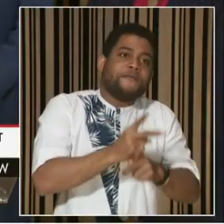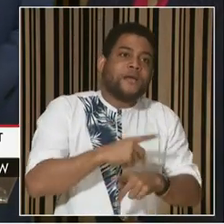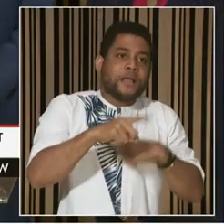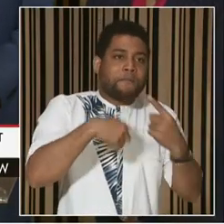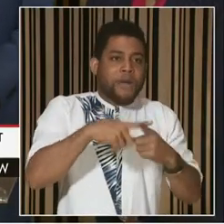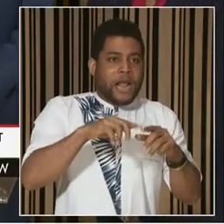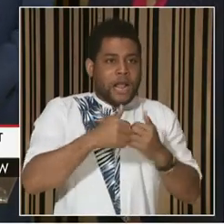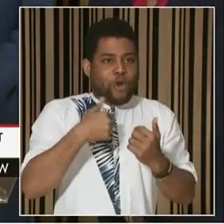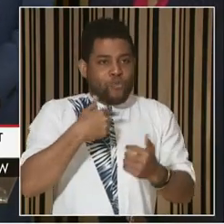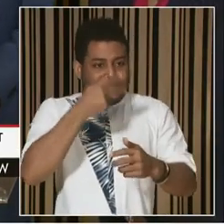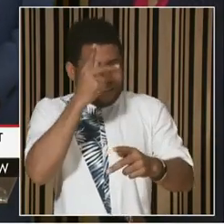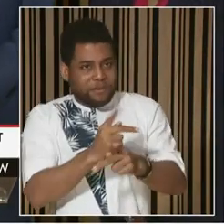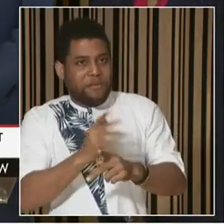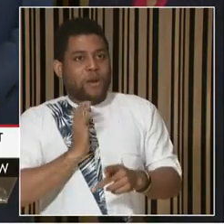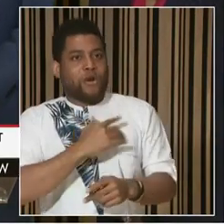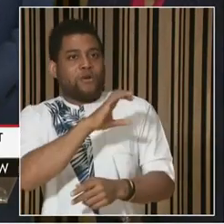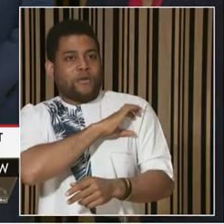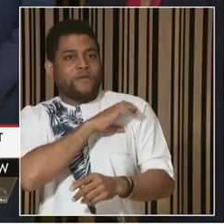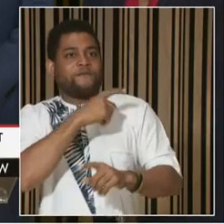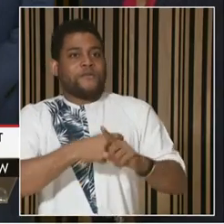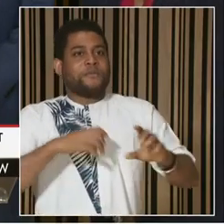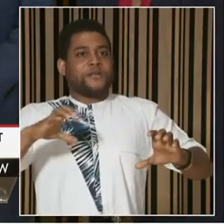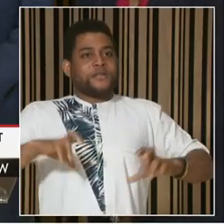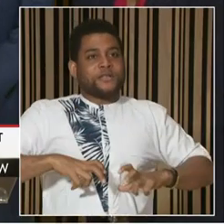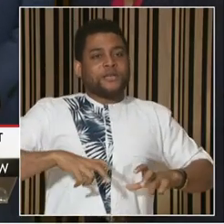our officers from retiring or resigning.